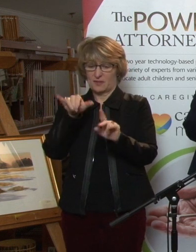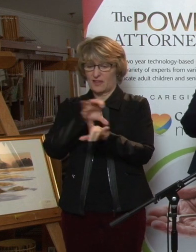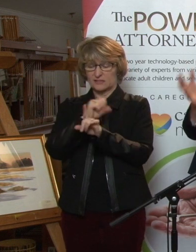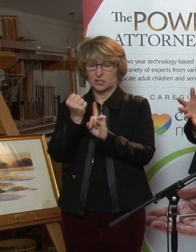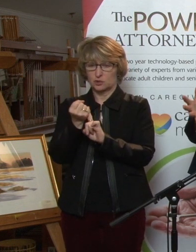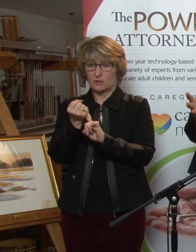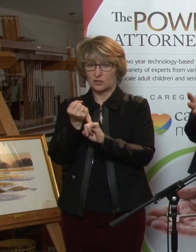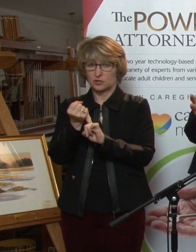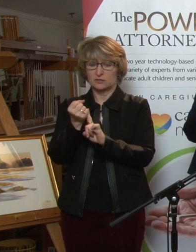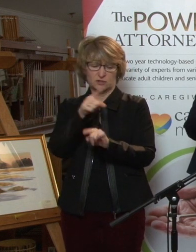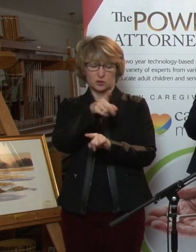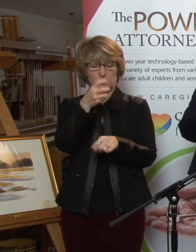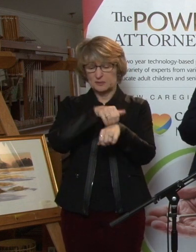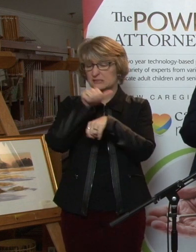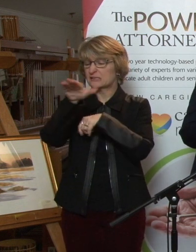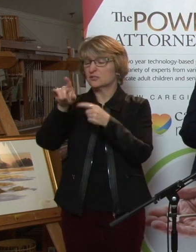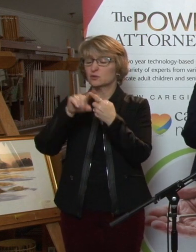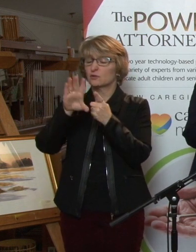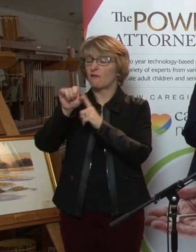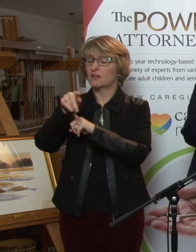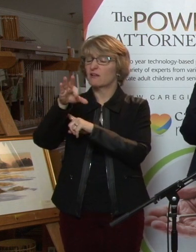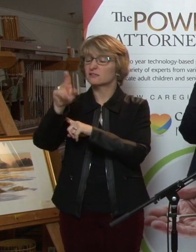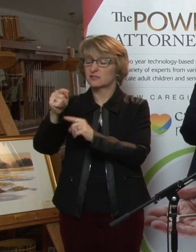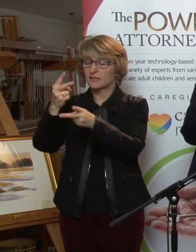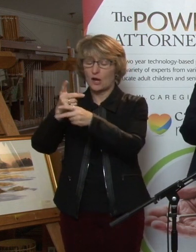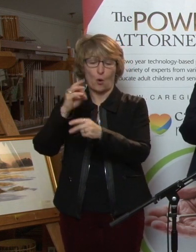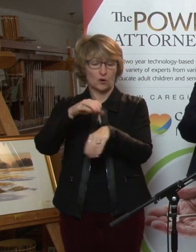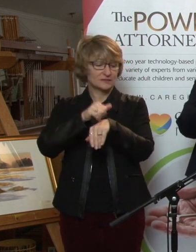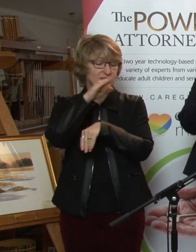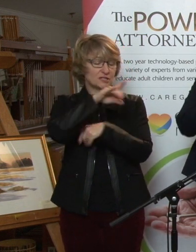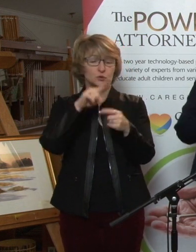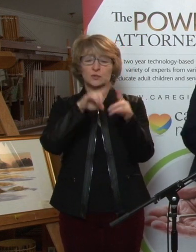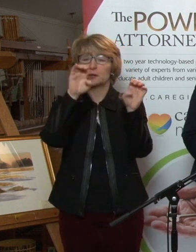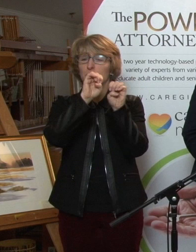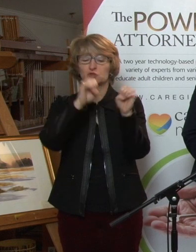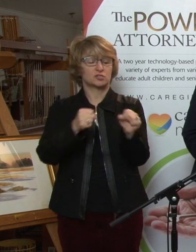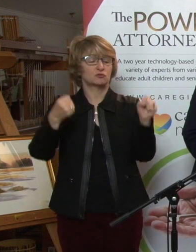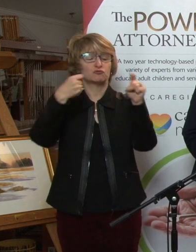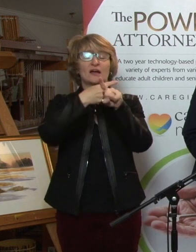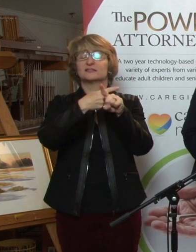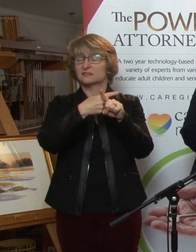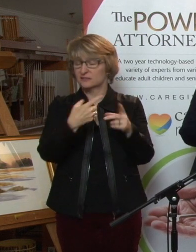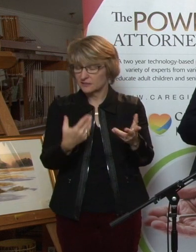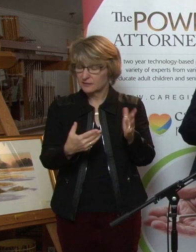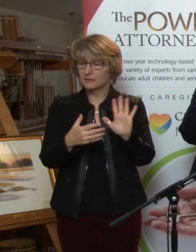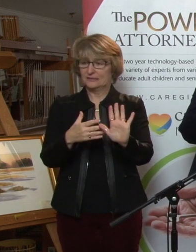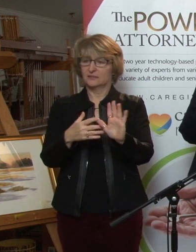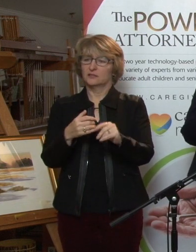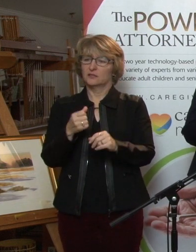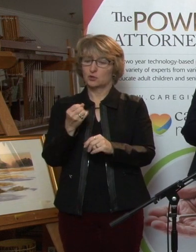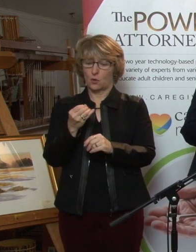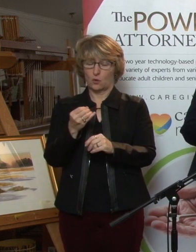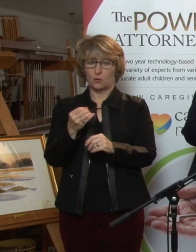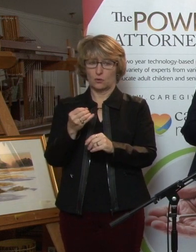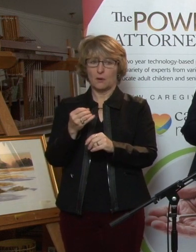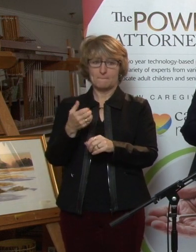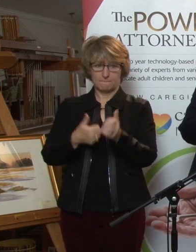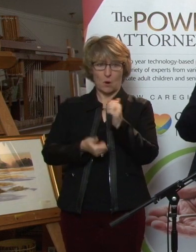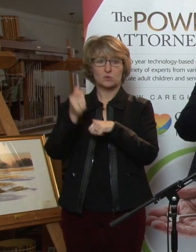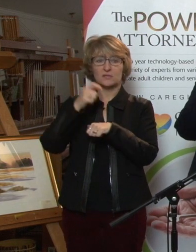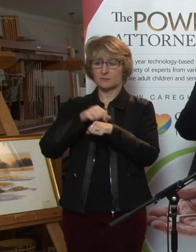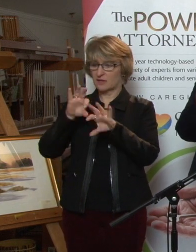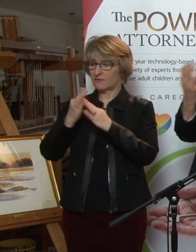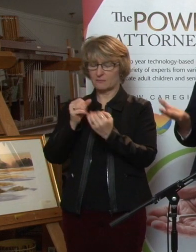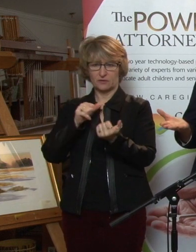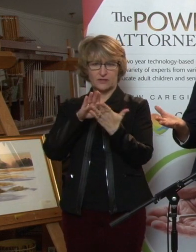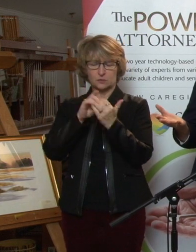have been sent to convalescent care or to an emergency crisis placing for long-term care. So normally, families are faced with that,